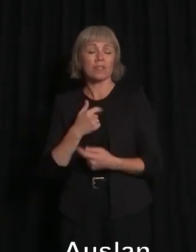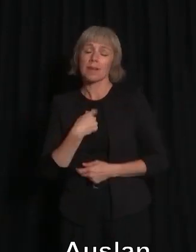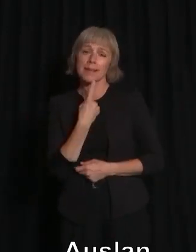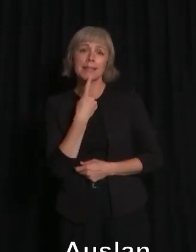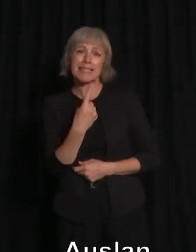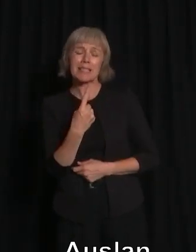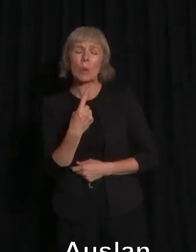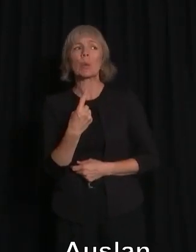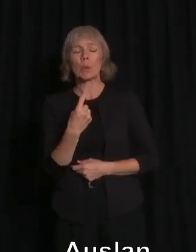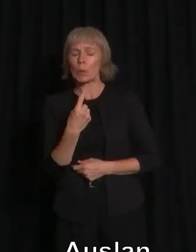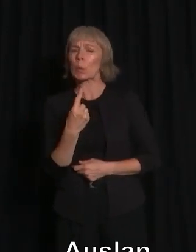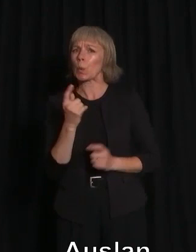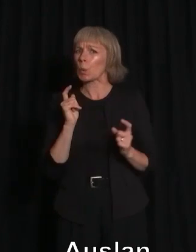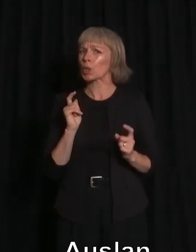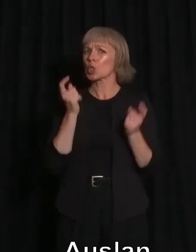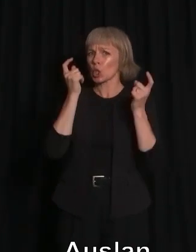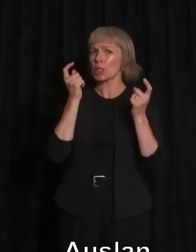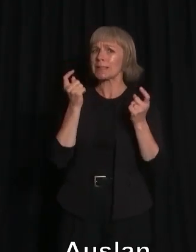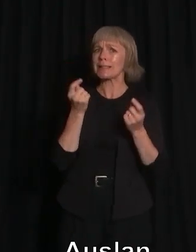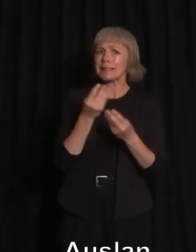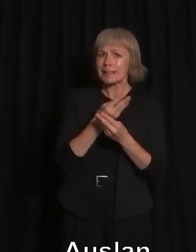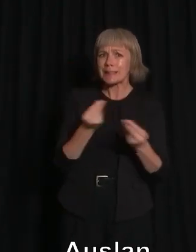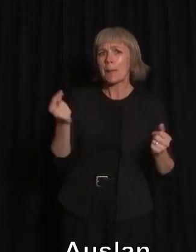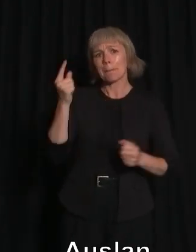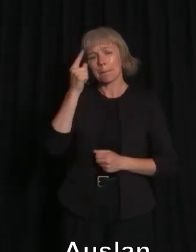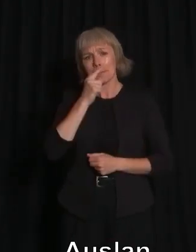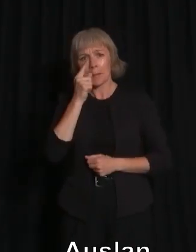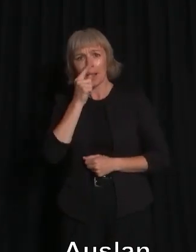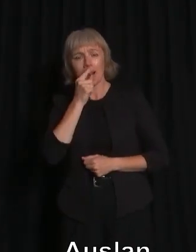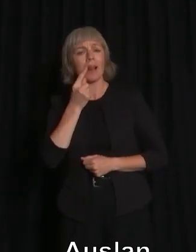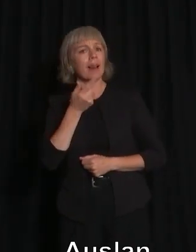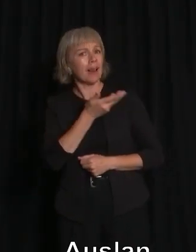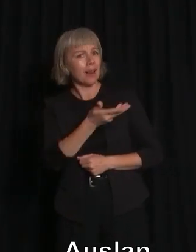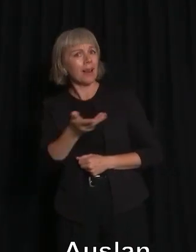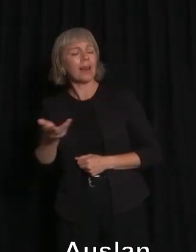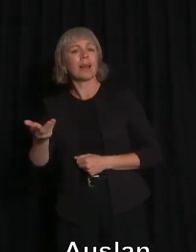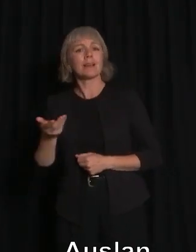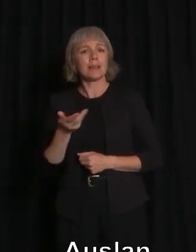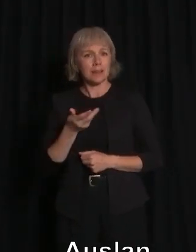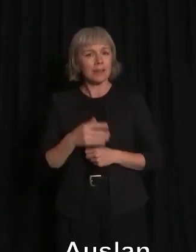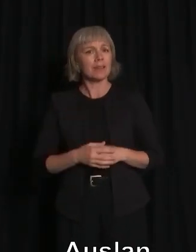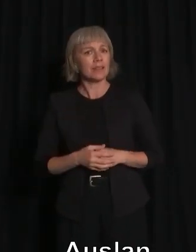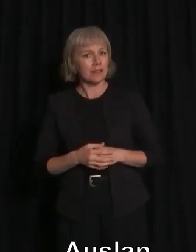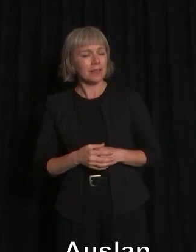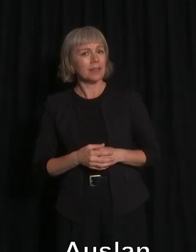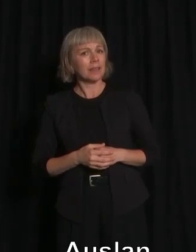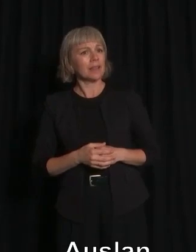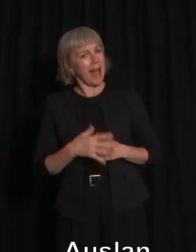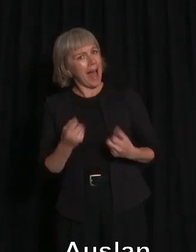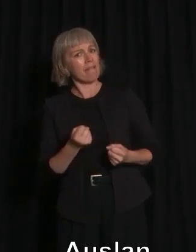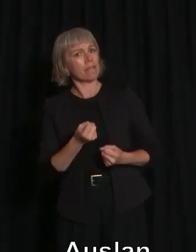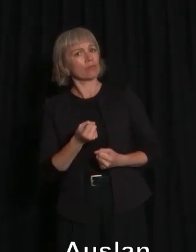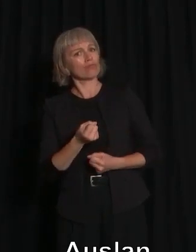us may have been propelled infinitely forward by the dynamics of respectability and